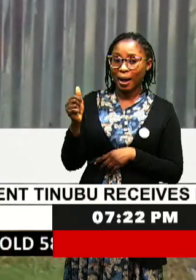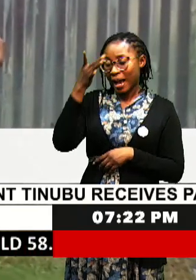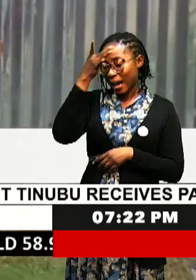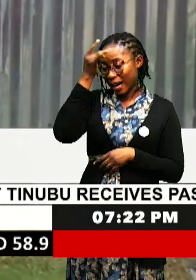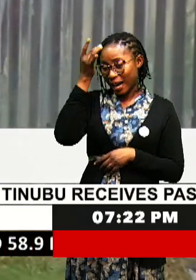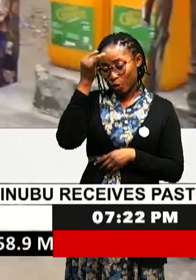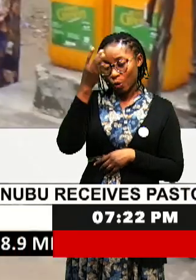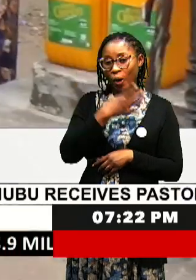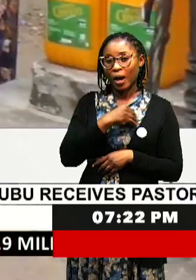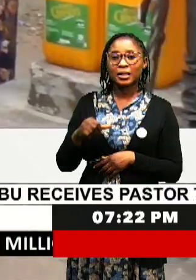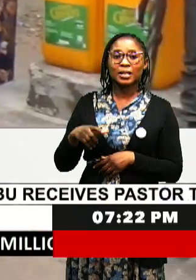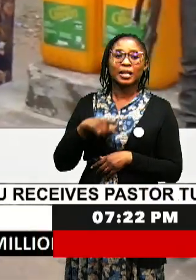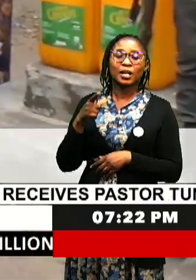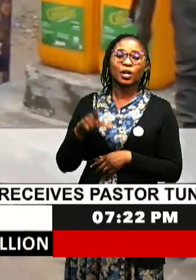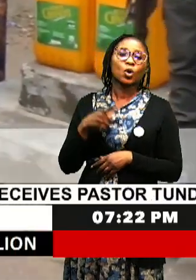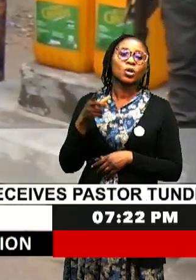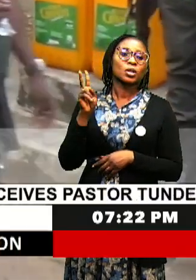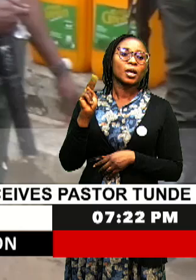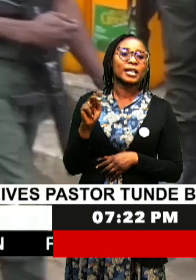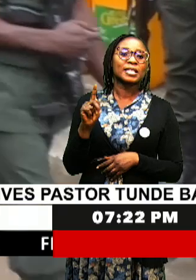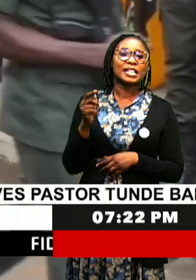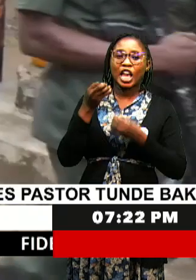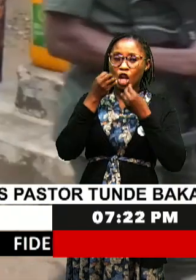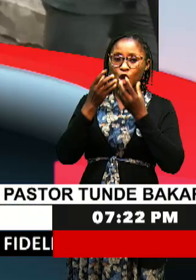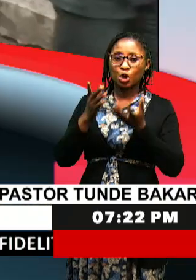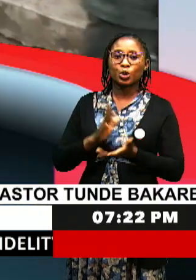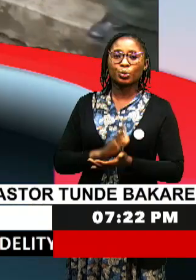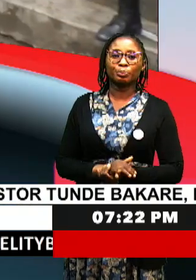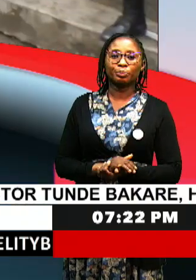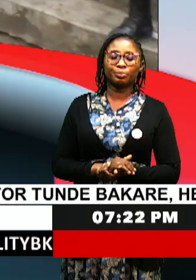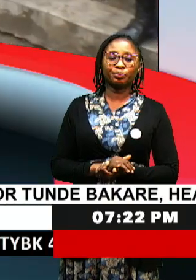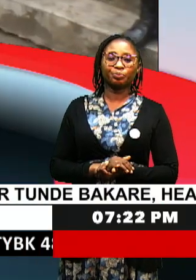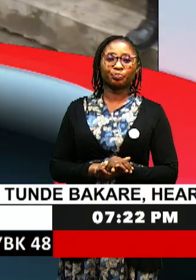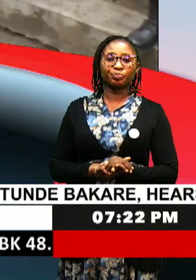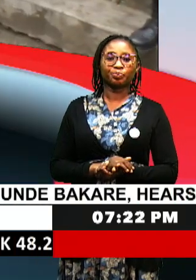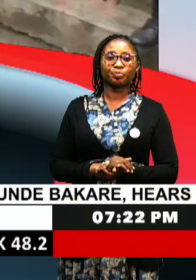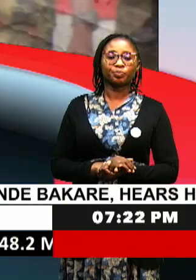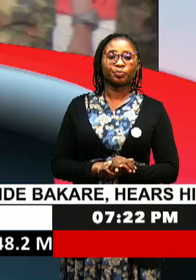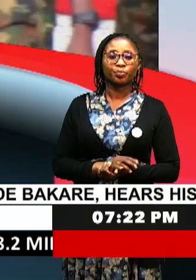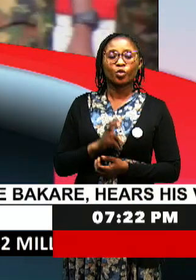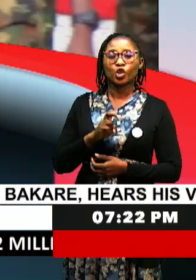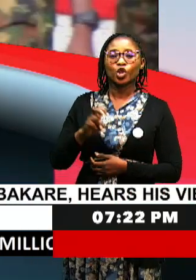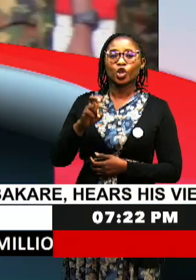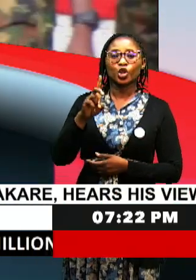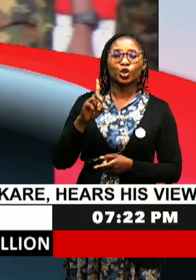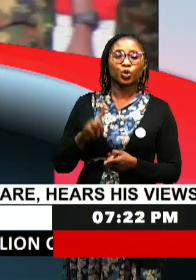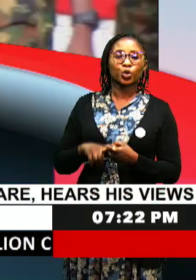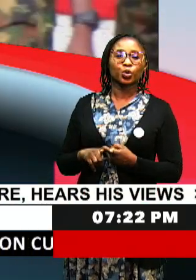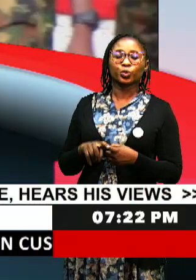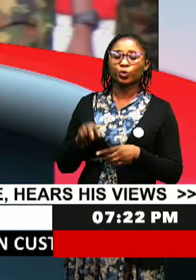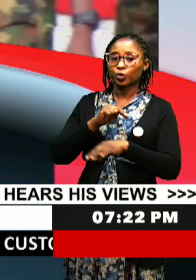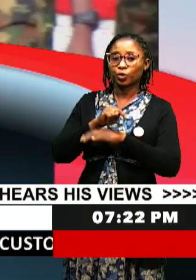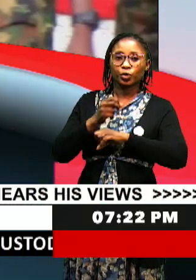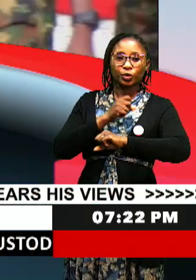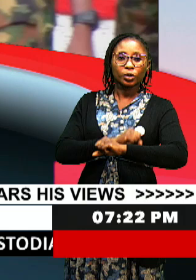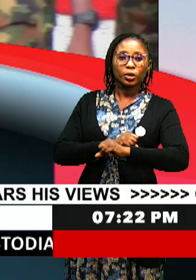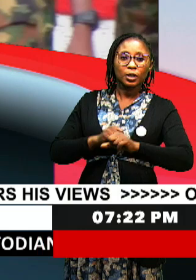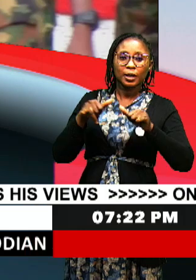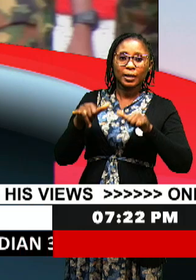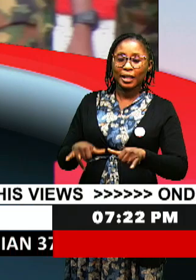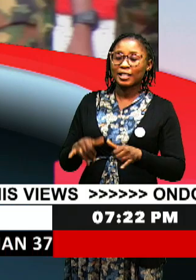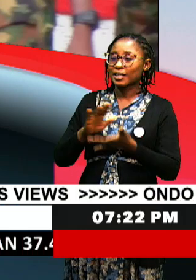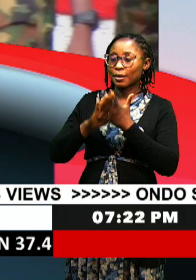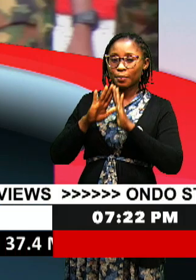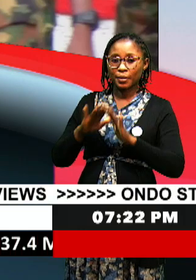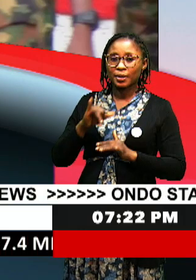and Lagos. Hamman Jabani, NTA News. The journey towards national security and lasting peace